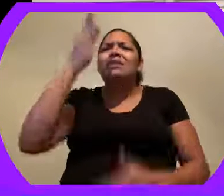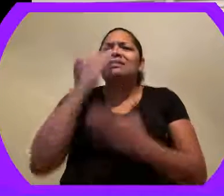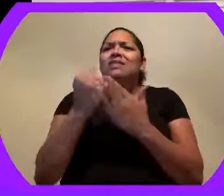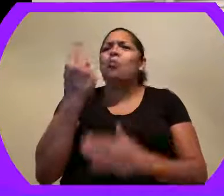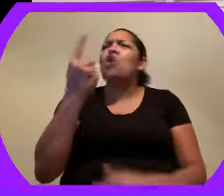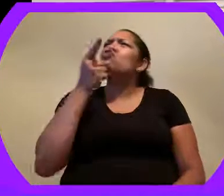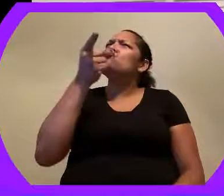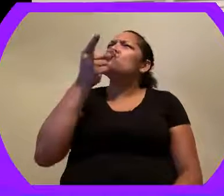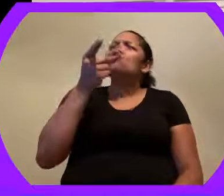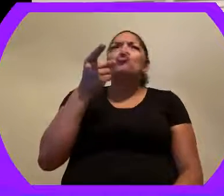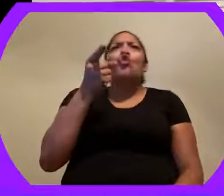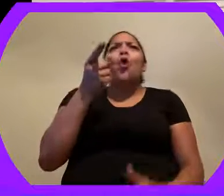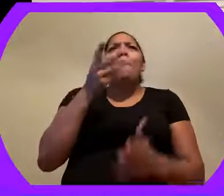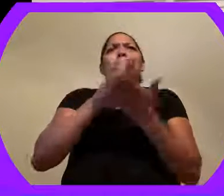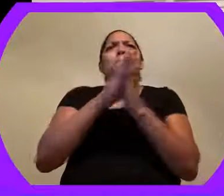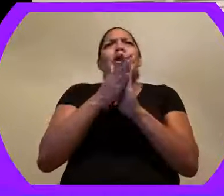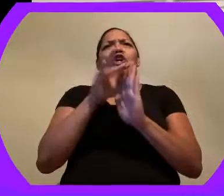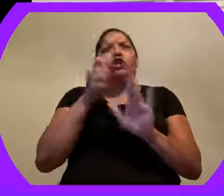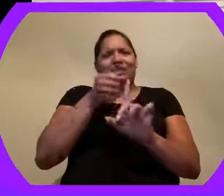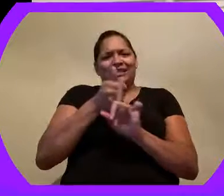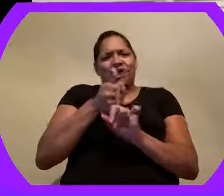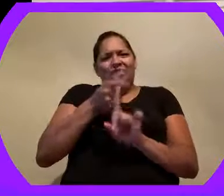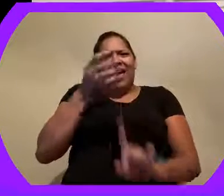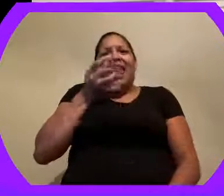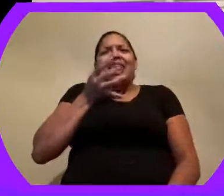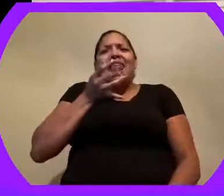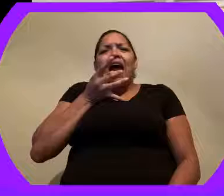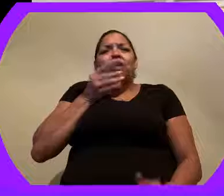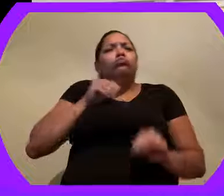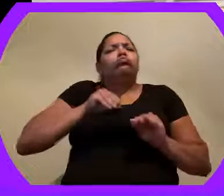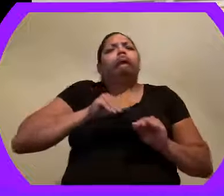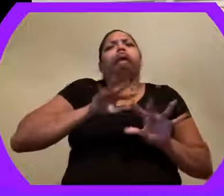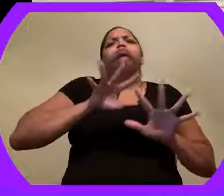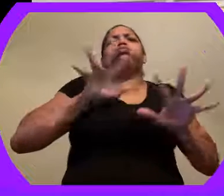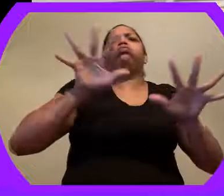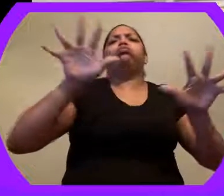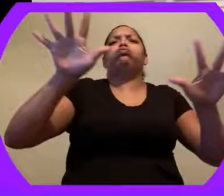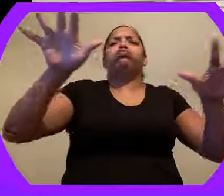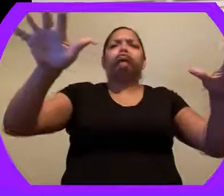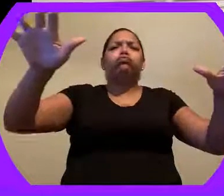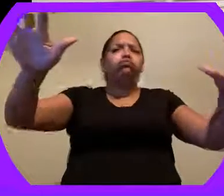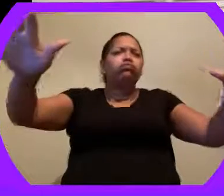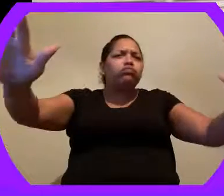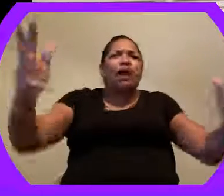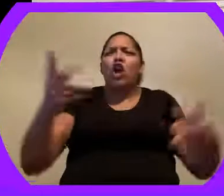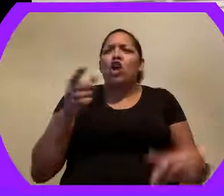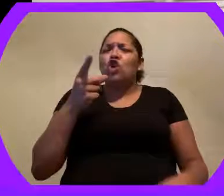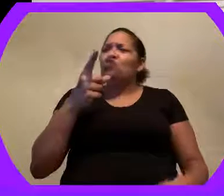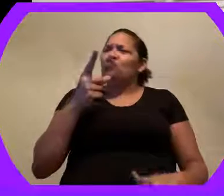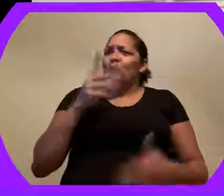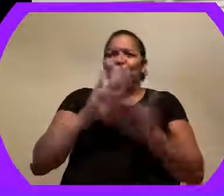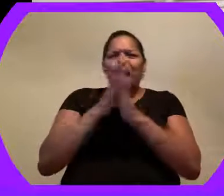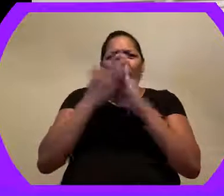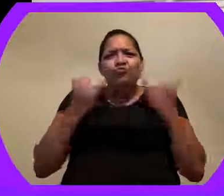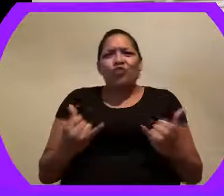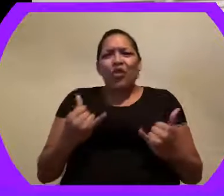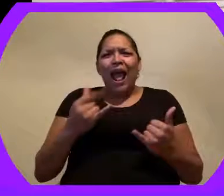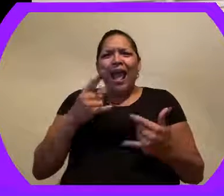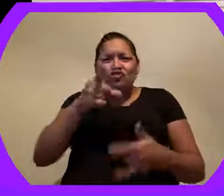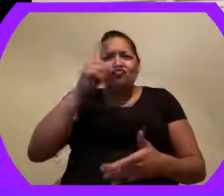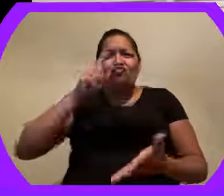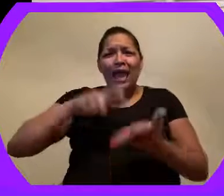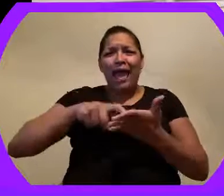this moment. And create someone. Be the light that you want to see in the world for yourself and for others. Create a person who is present